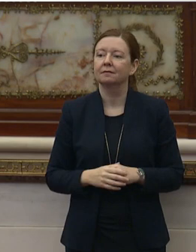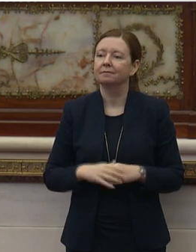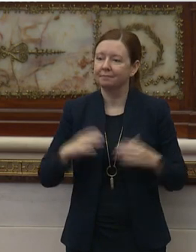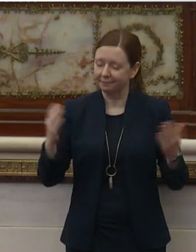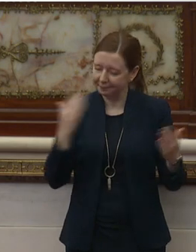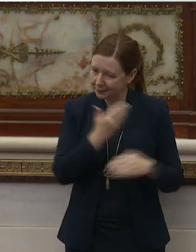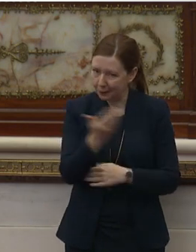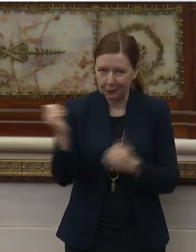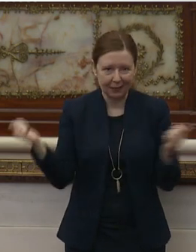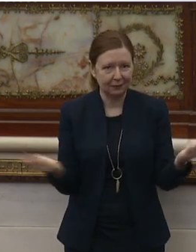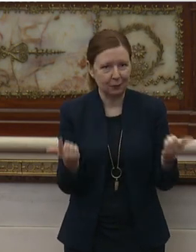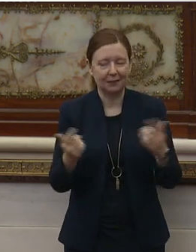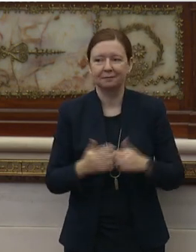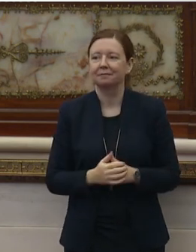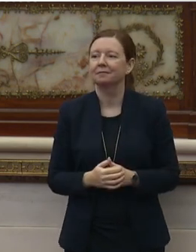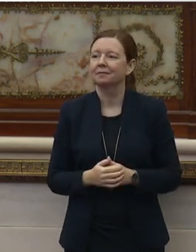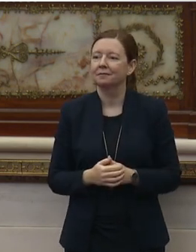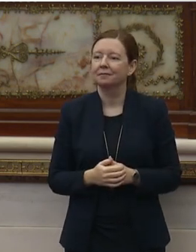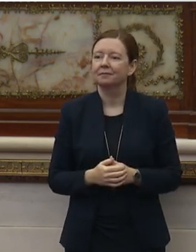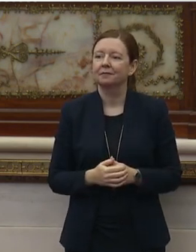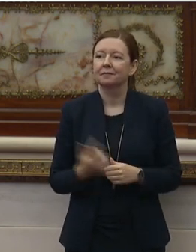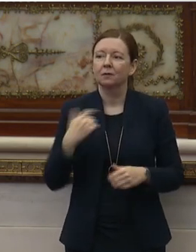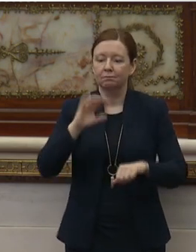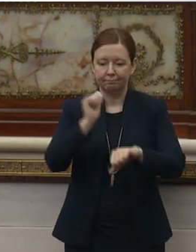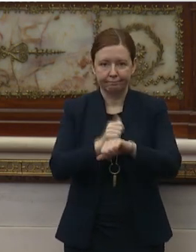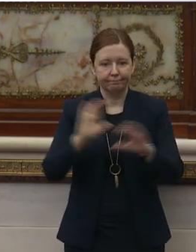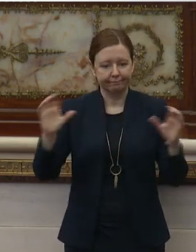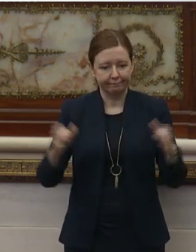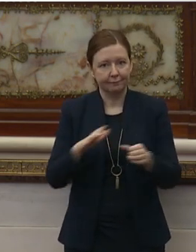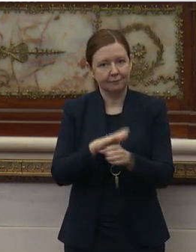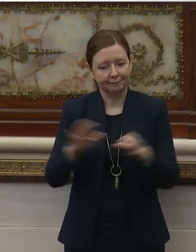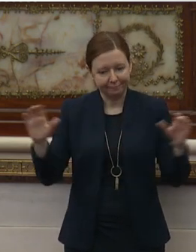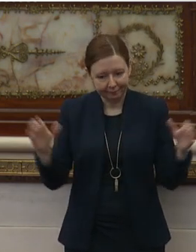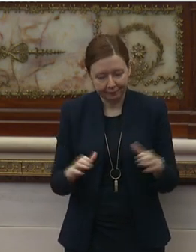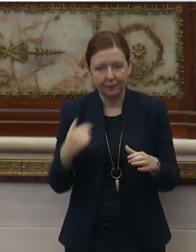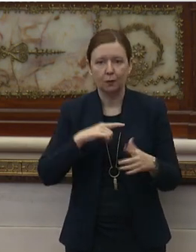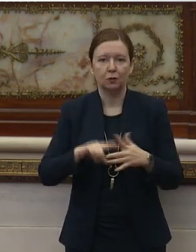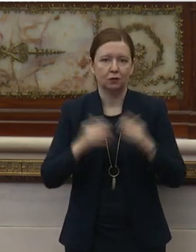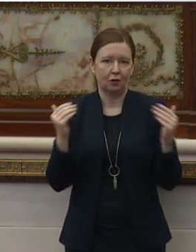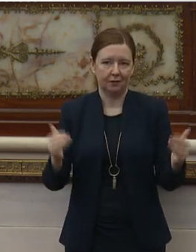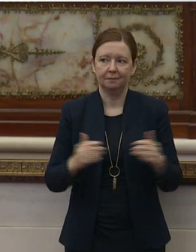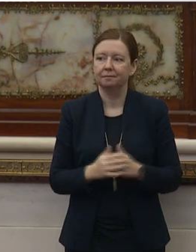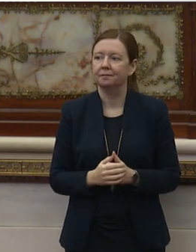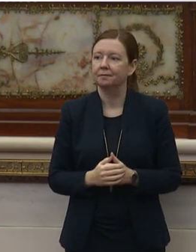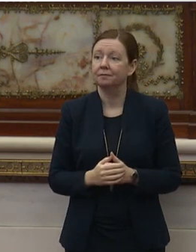Good morning, everyone. We've established a quorum, so we're going to get started.